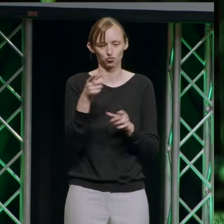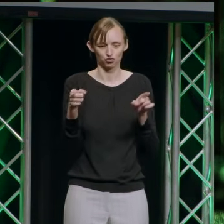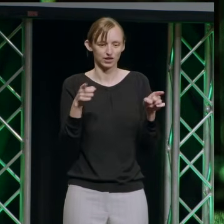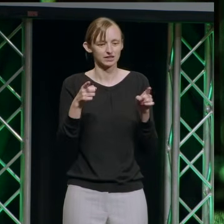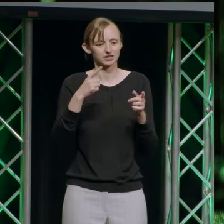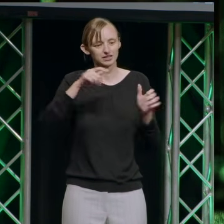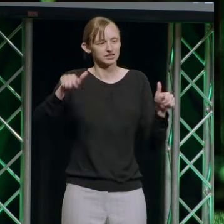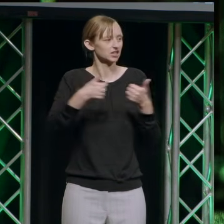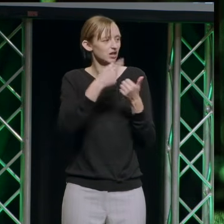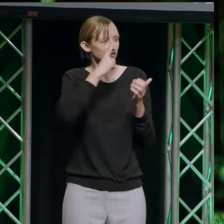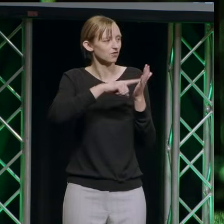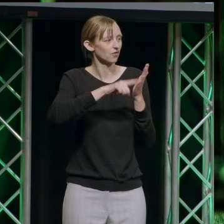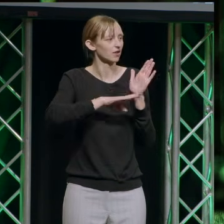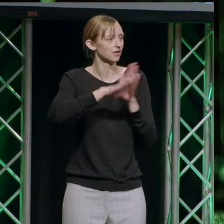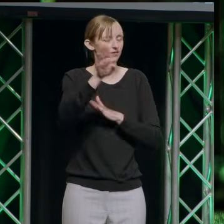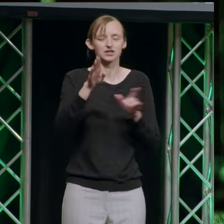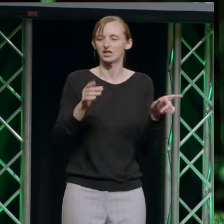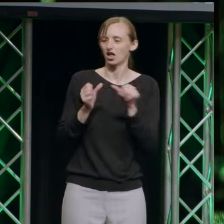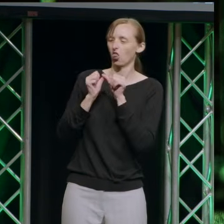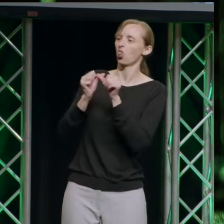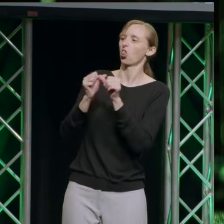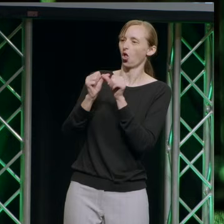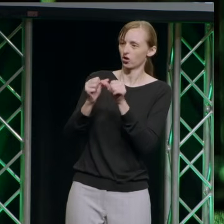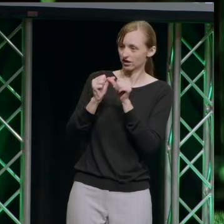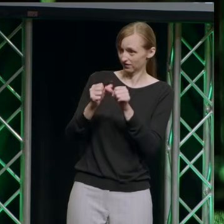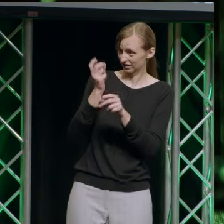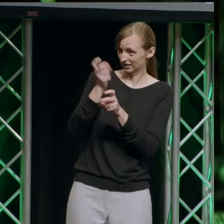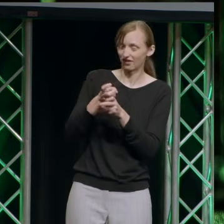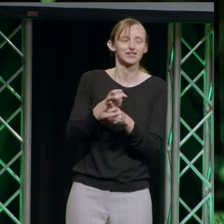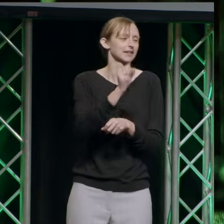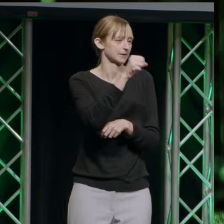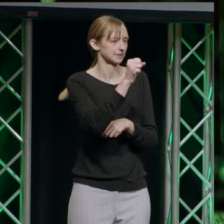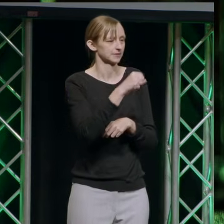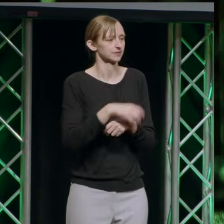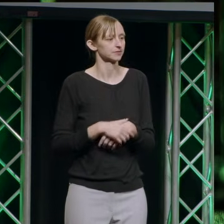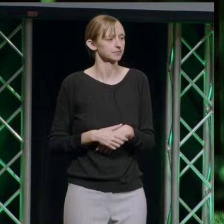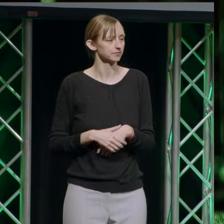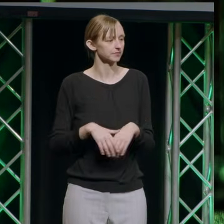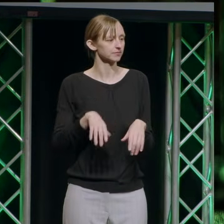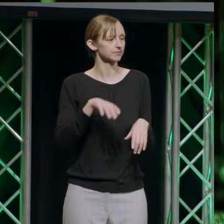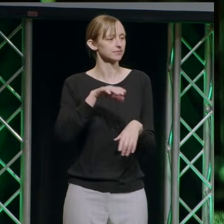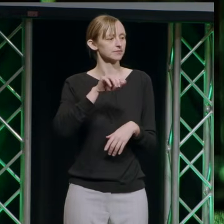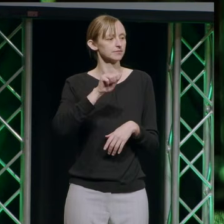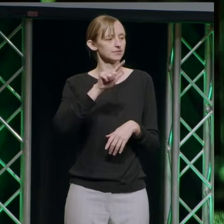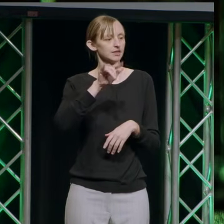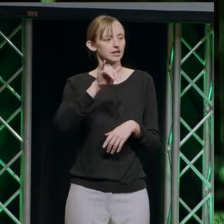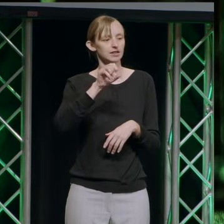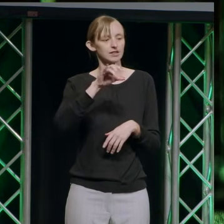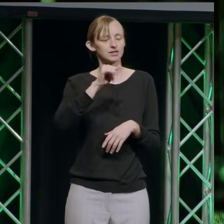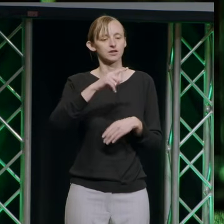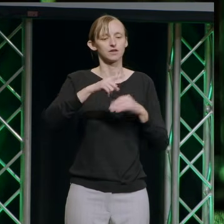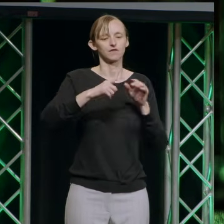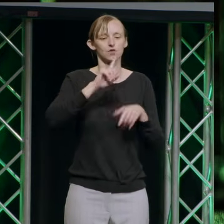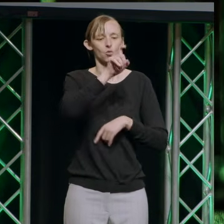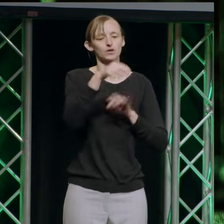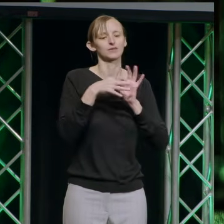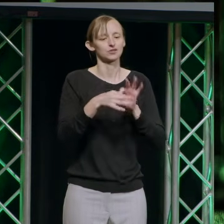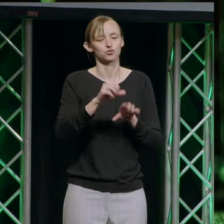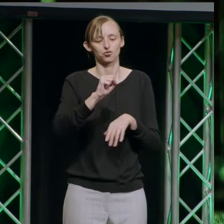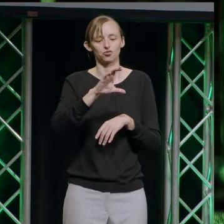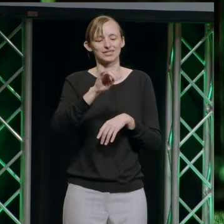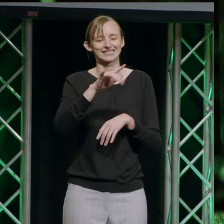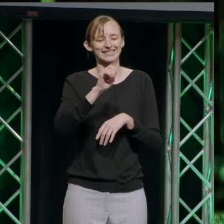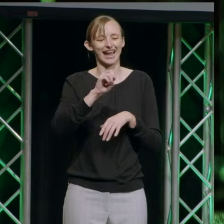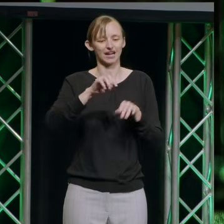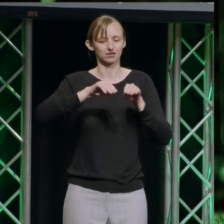challenge. Longevity. Okay, thank you. Yeah. I have a question around scaling. So you are reliant